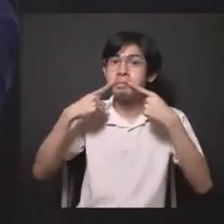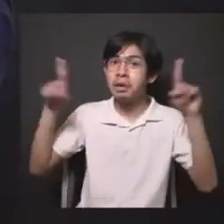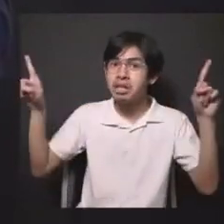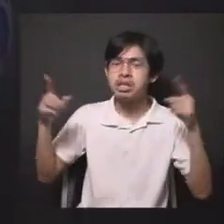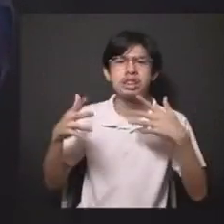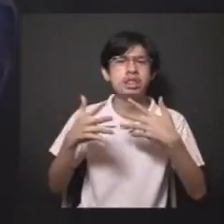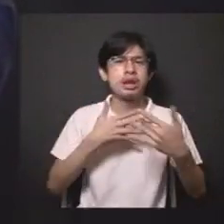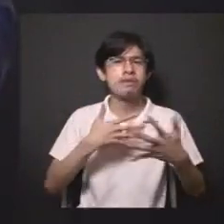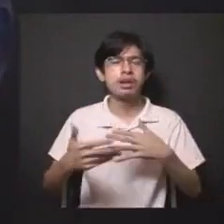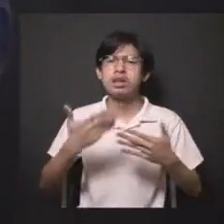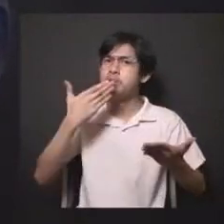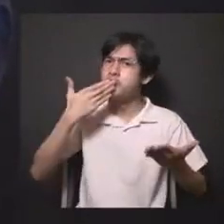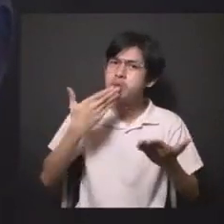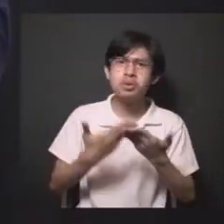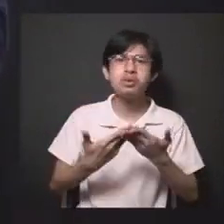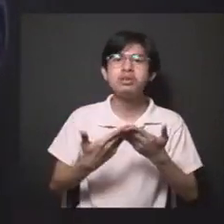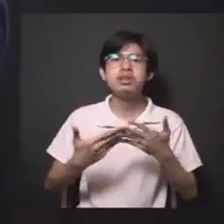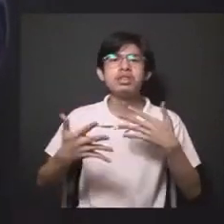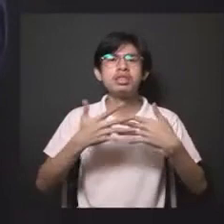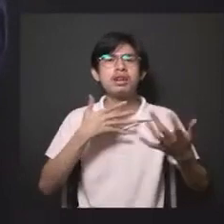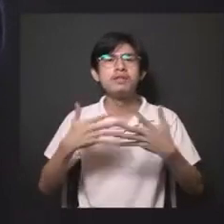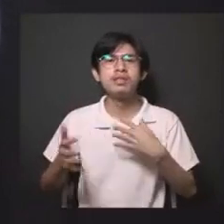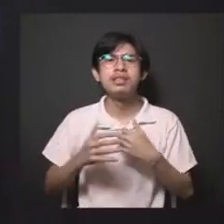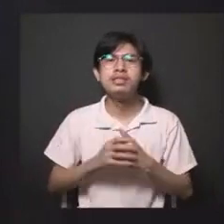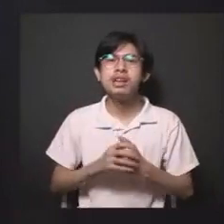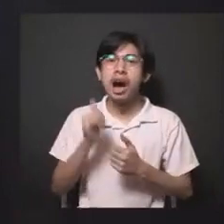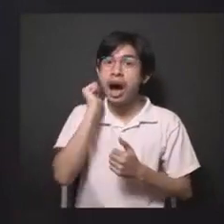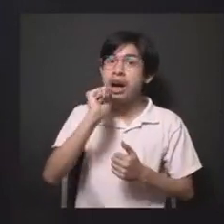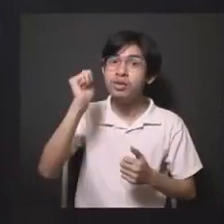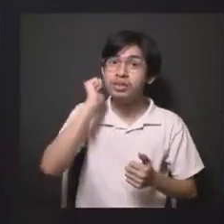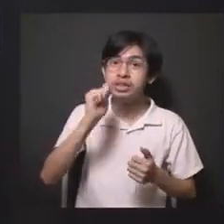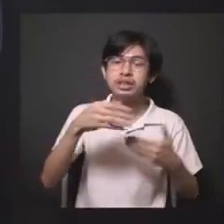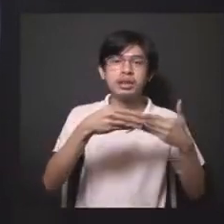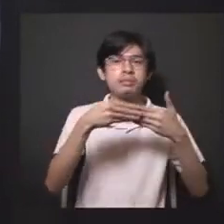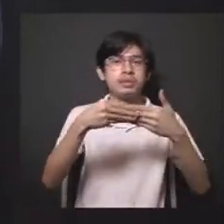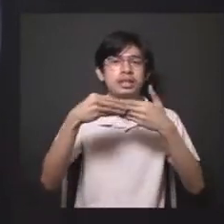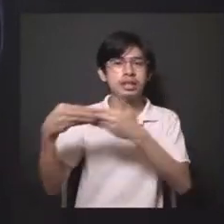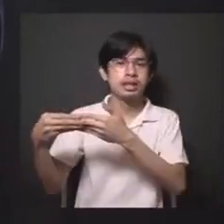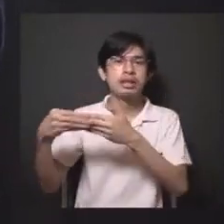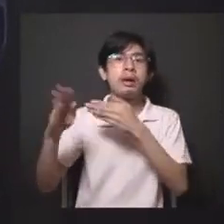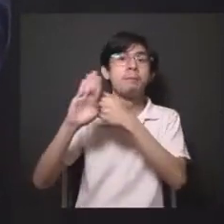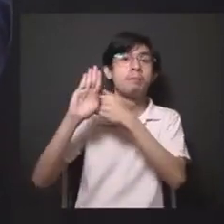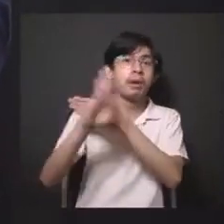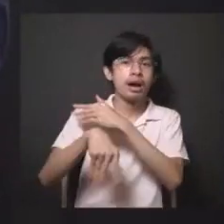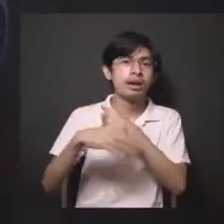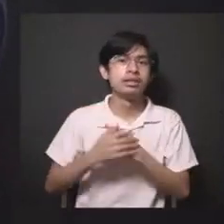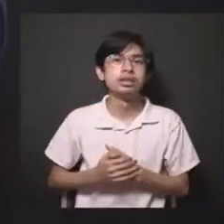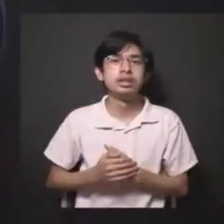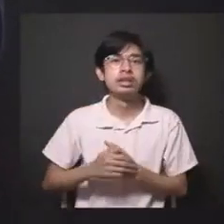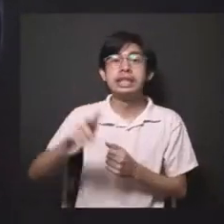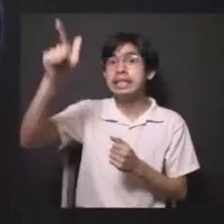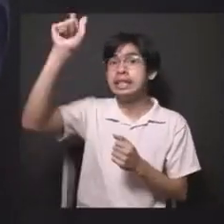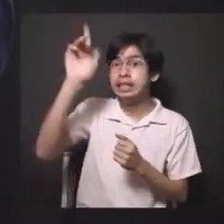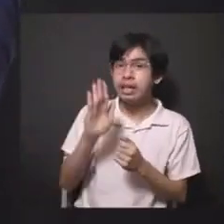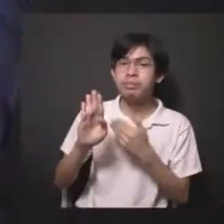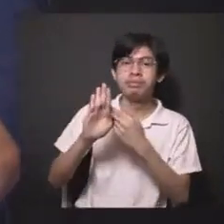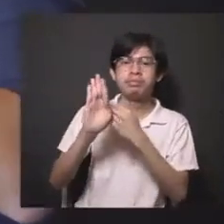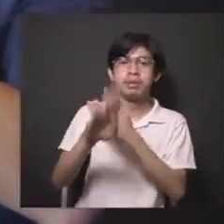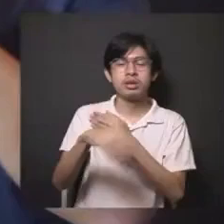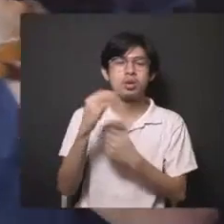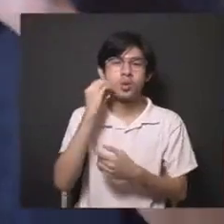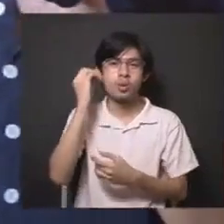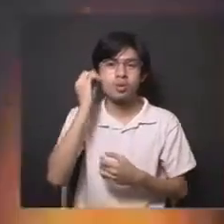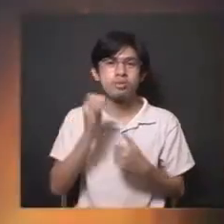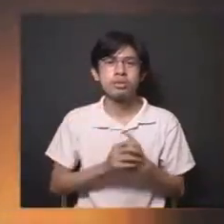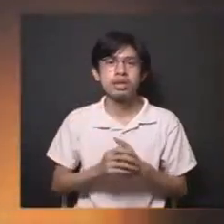been, it always leads back home. Yeah? It always leads back to family. That's why sometimes, you